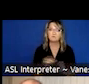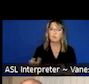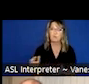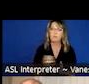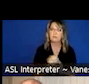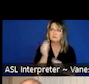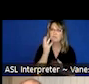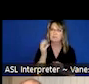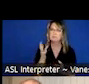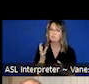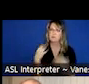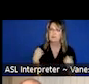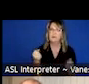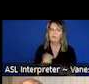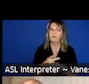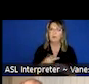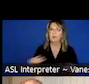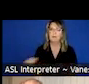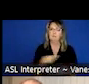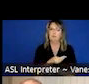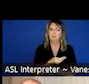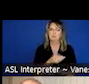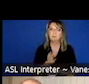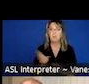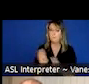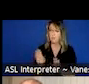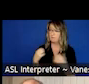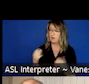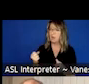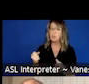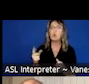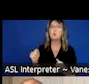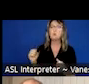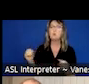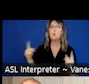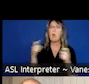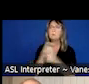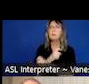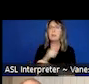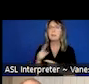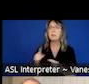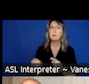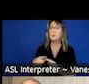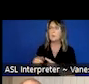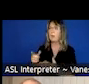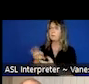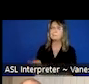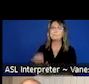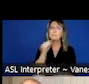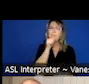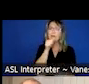healthcare exchanges. We're often told that behavioral health is too complicated when it comes to privacy